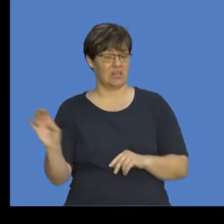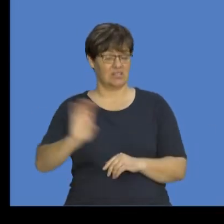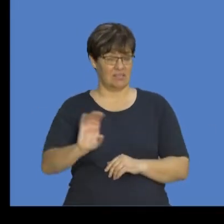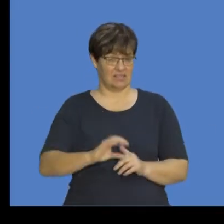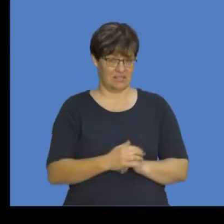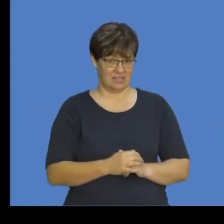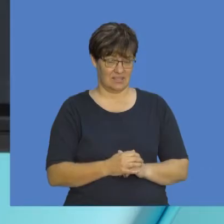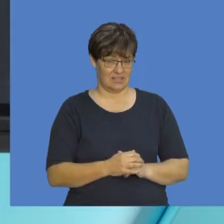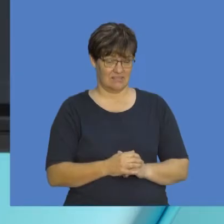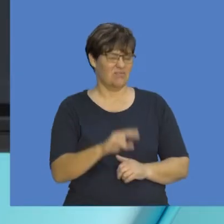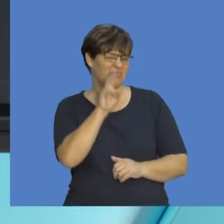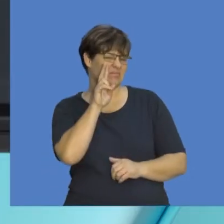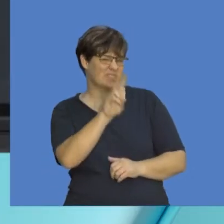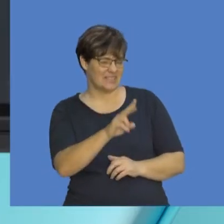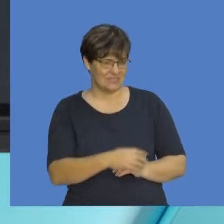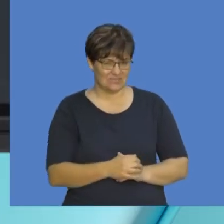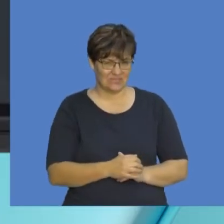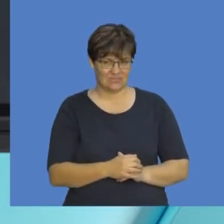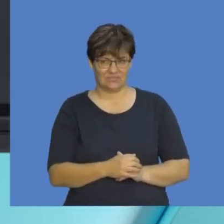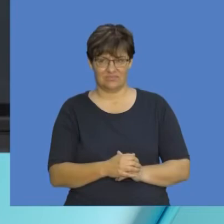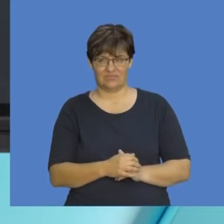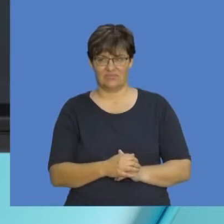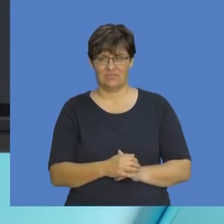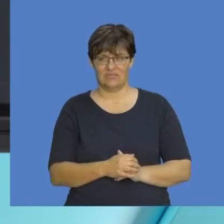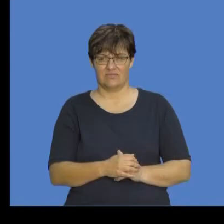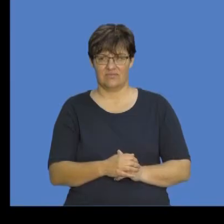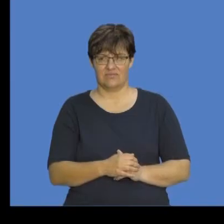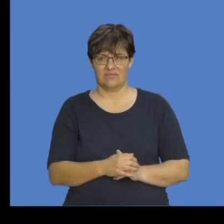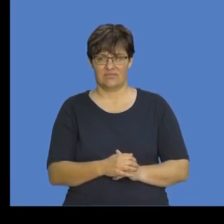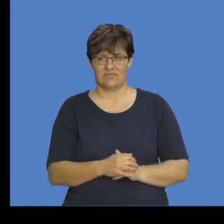ready salted, but maybe not. But let's see what is happening.